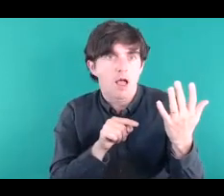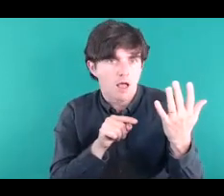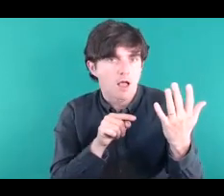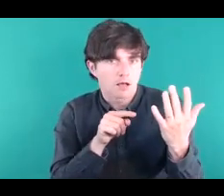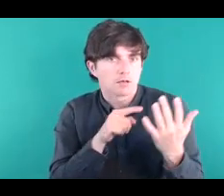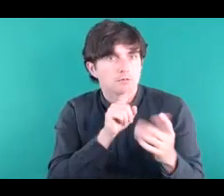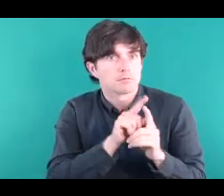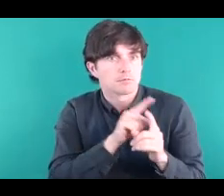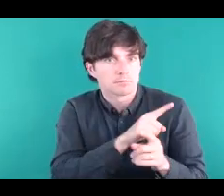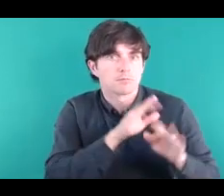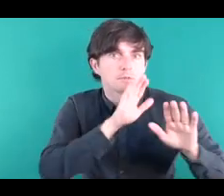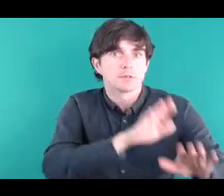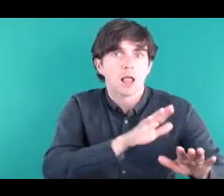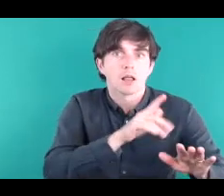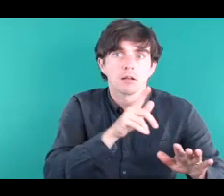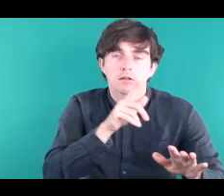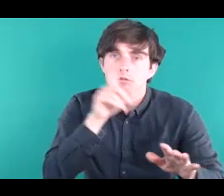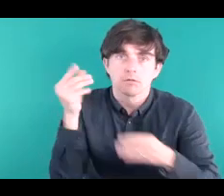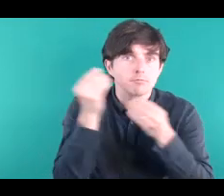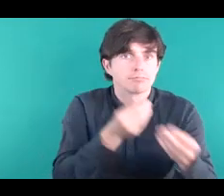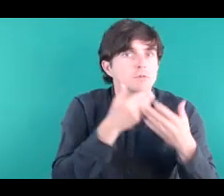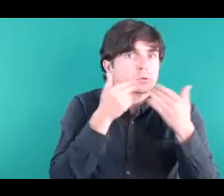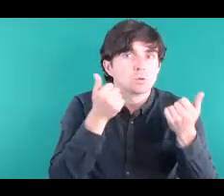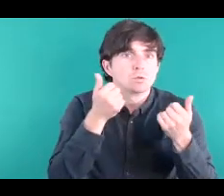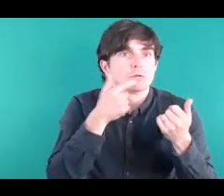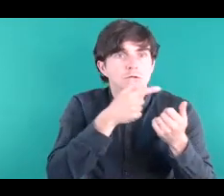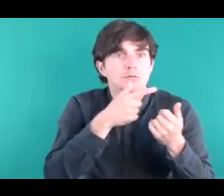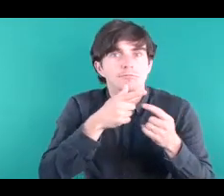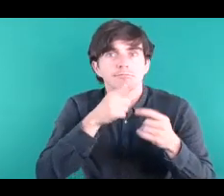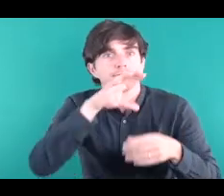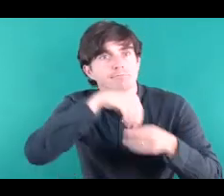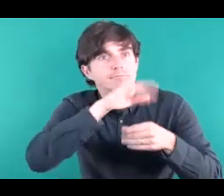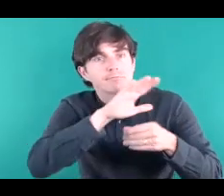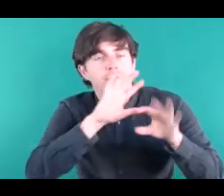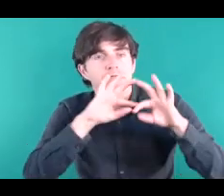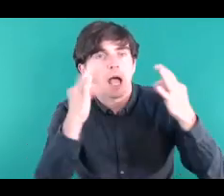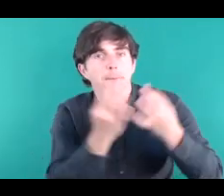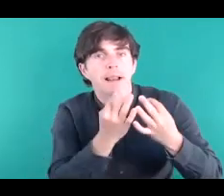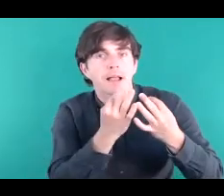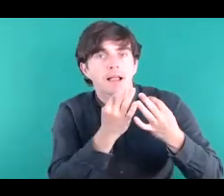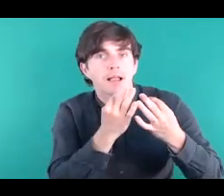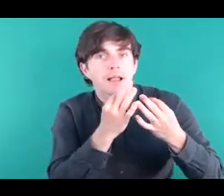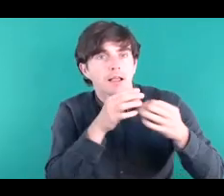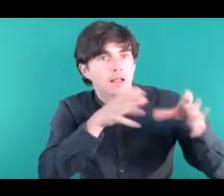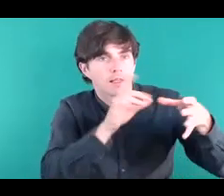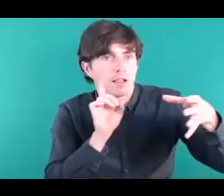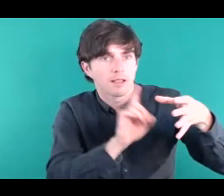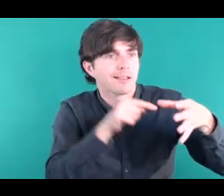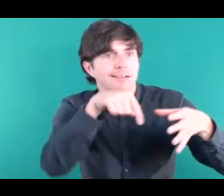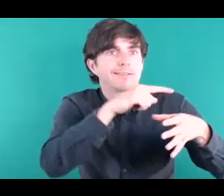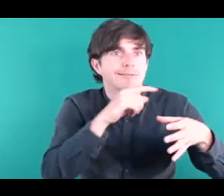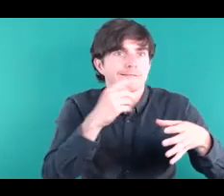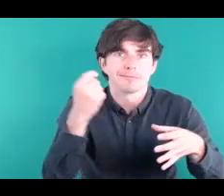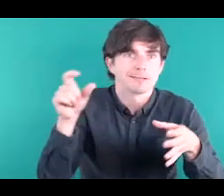are not managing their own house, so they might not be paying for the electricity on their